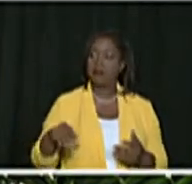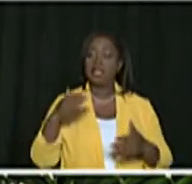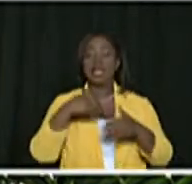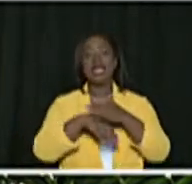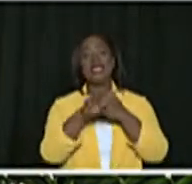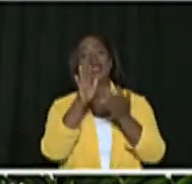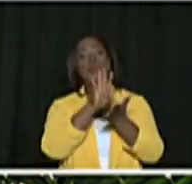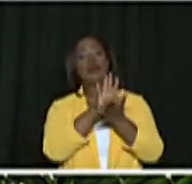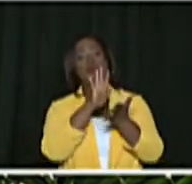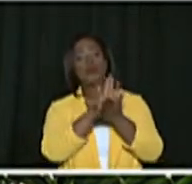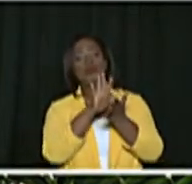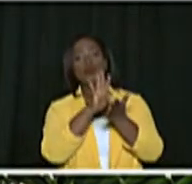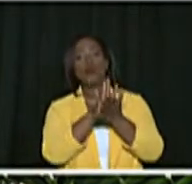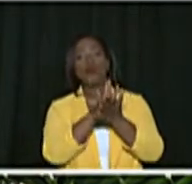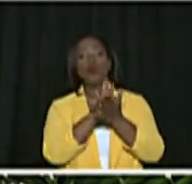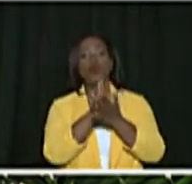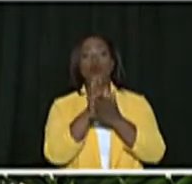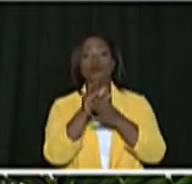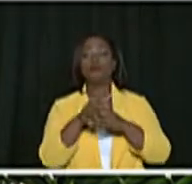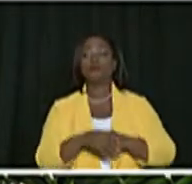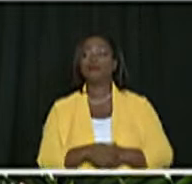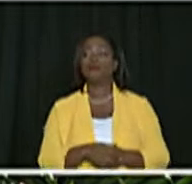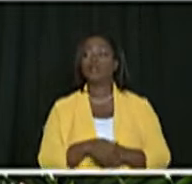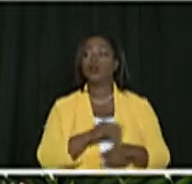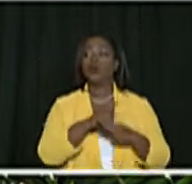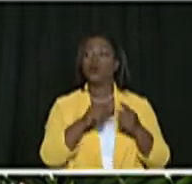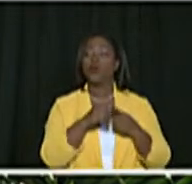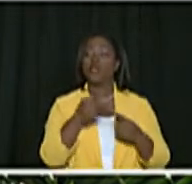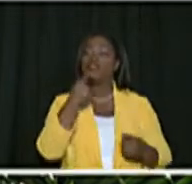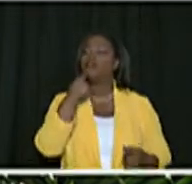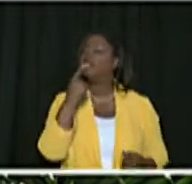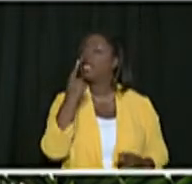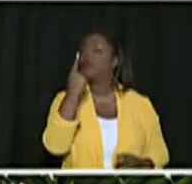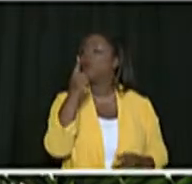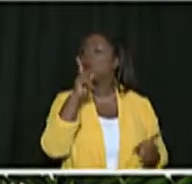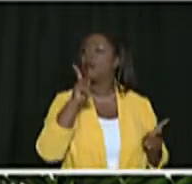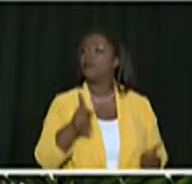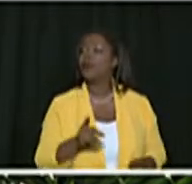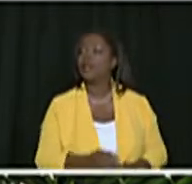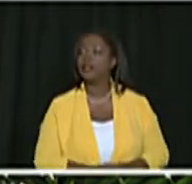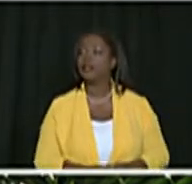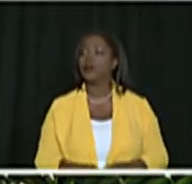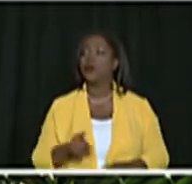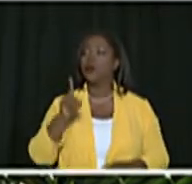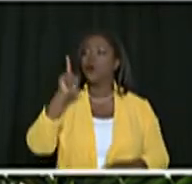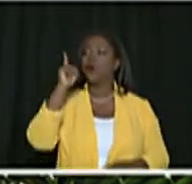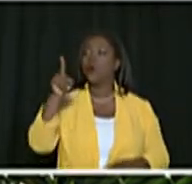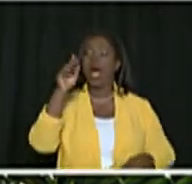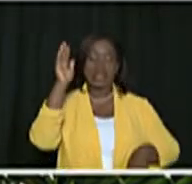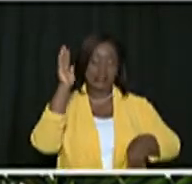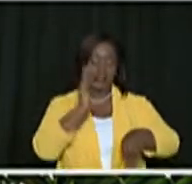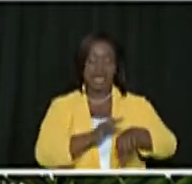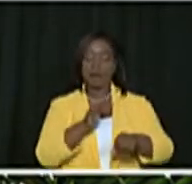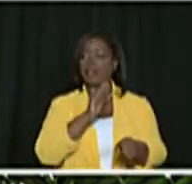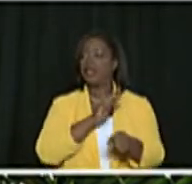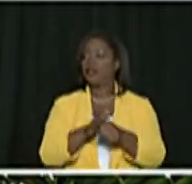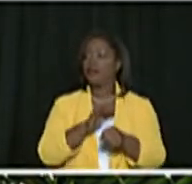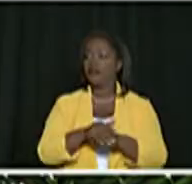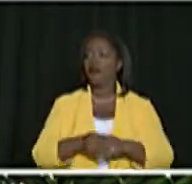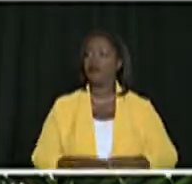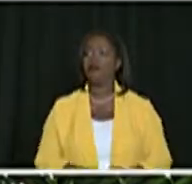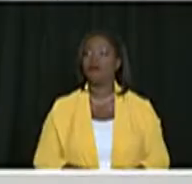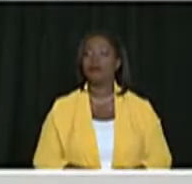nationally. The problem, Dervin, is that when you say to one person, all right, 1 slap is enough, but then it becomes